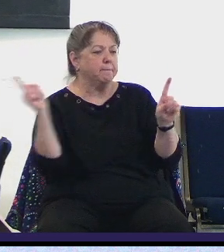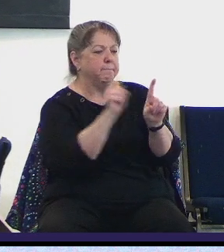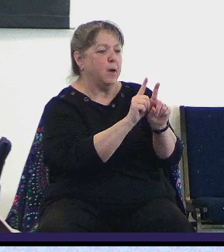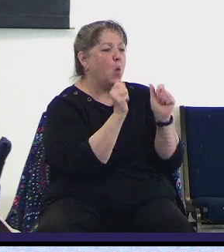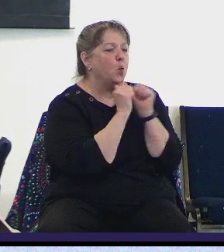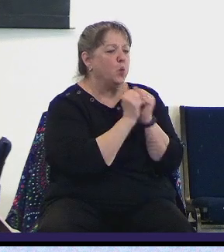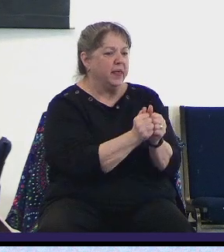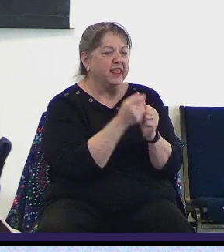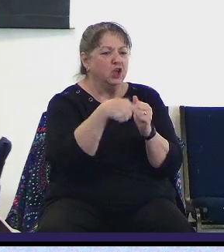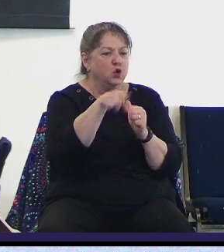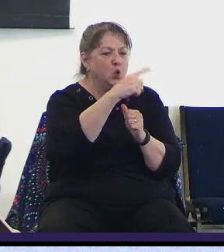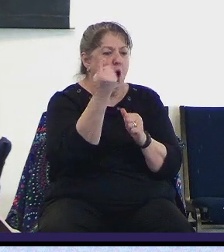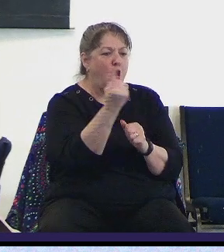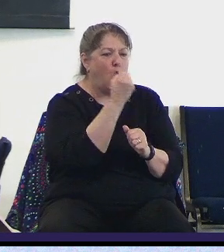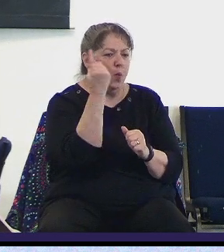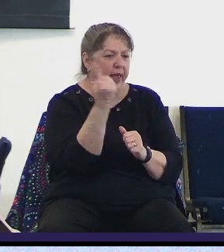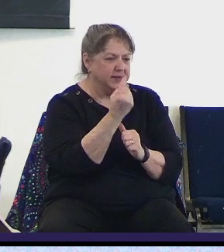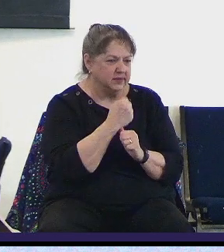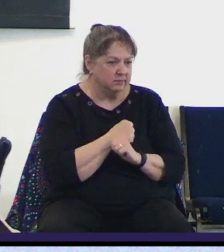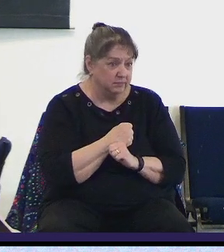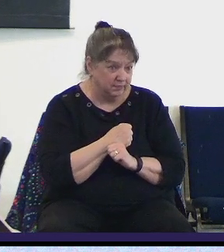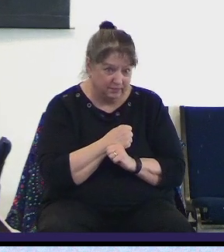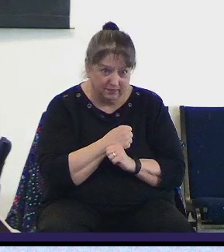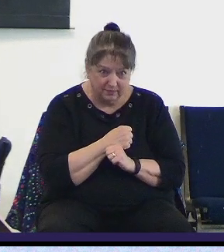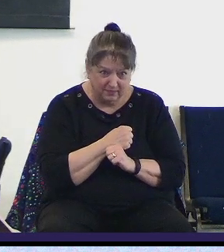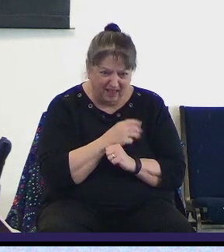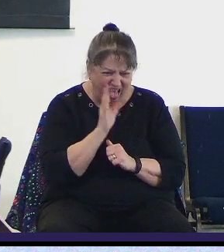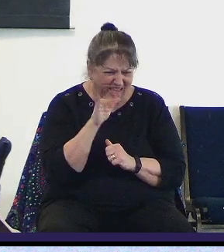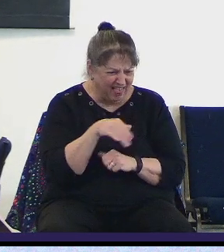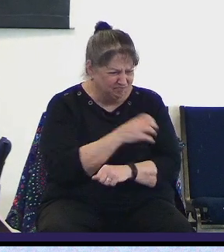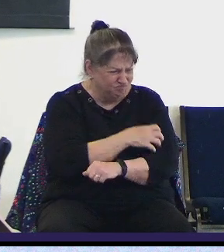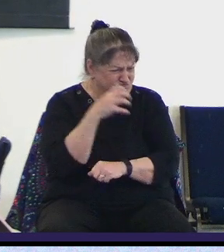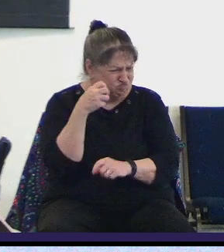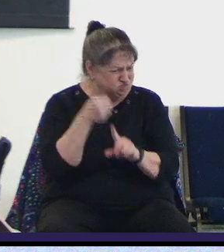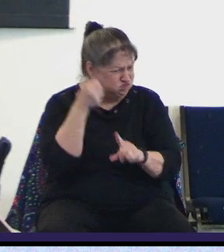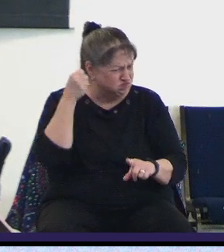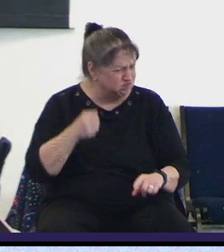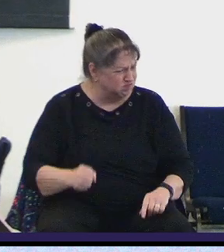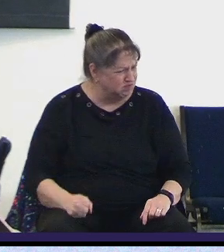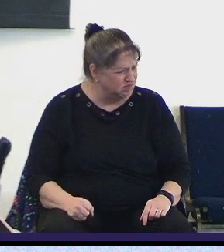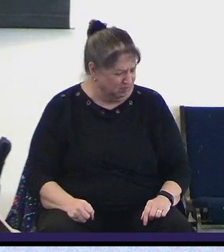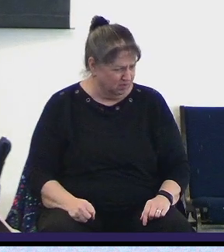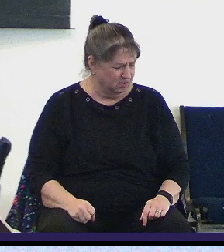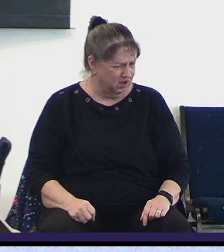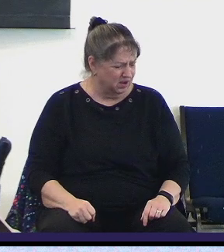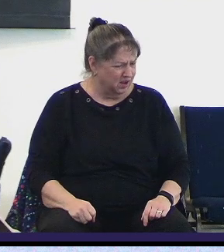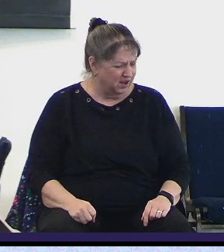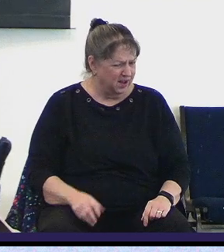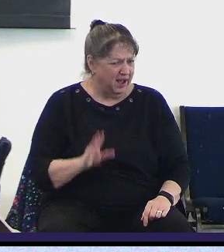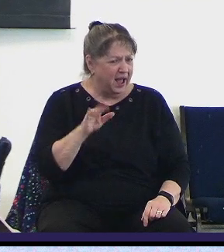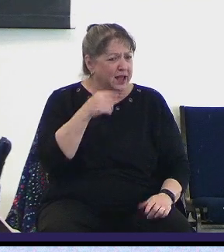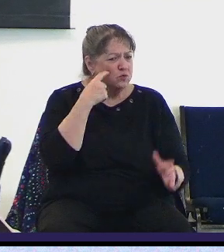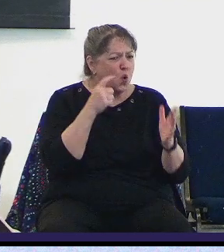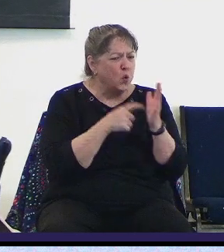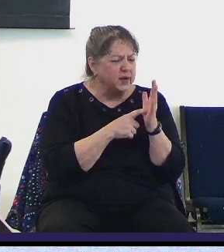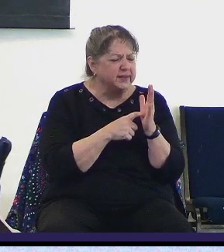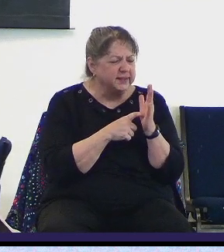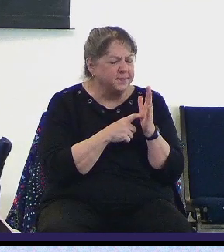always. What a powerful, powerful thought from Jesus. We'll consider this morning. I notice up on the